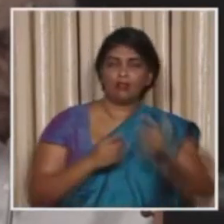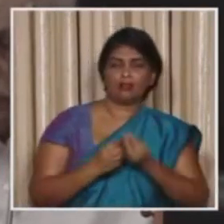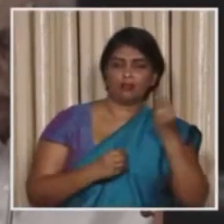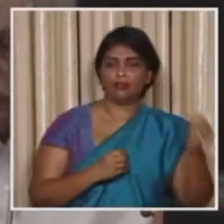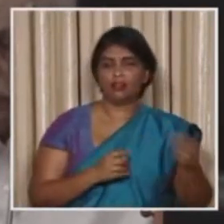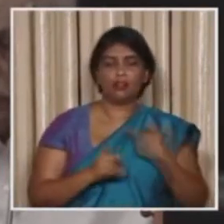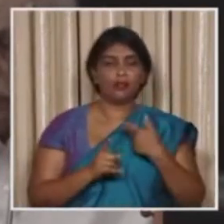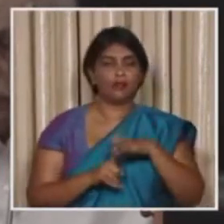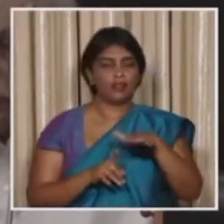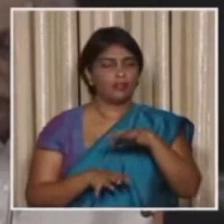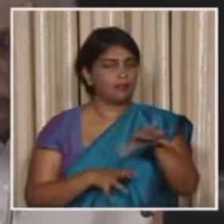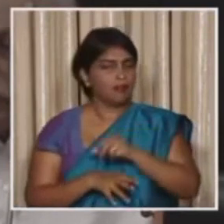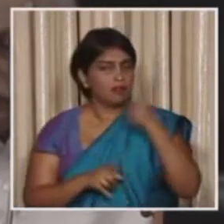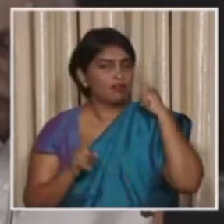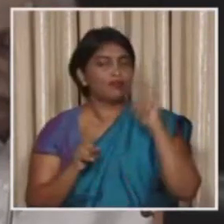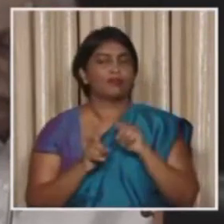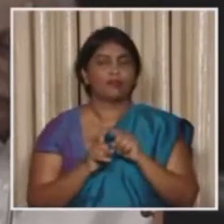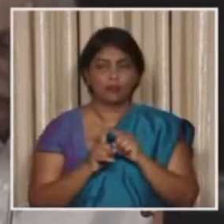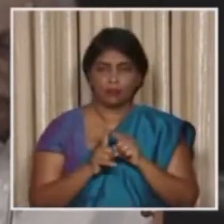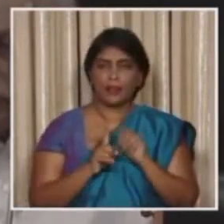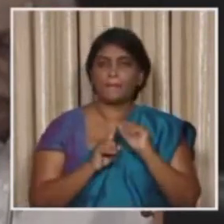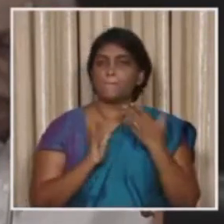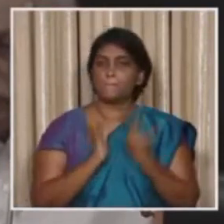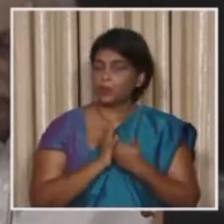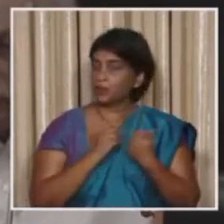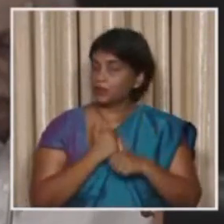Act is also expected to be in place by September.